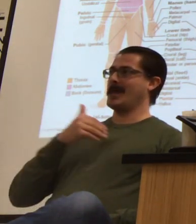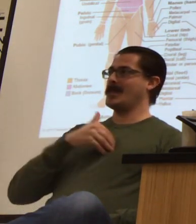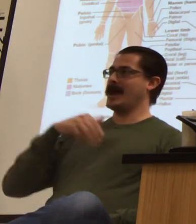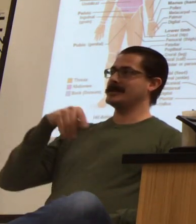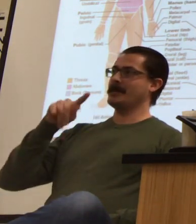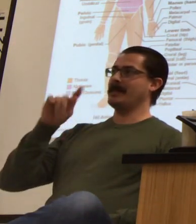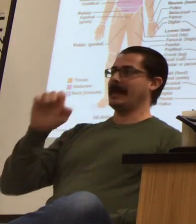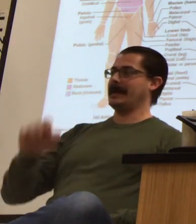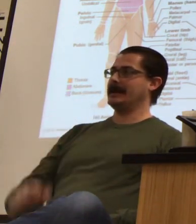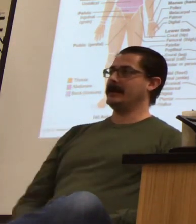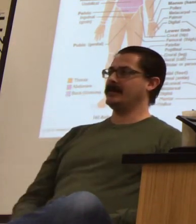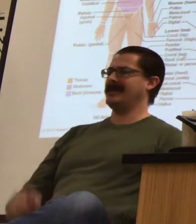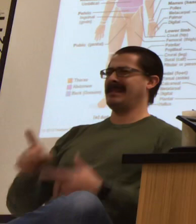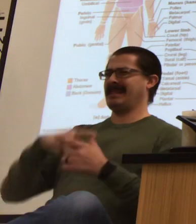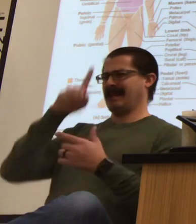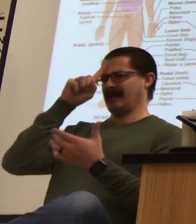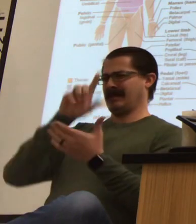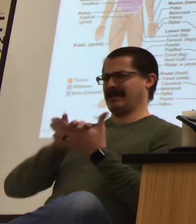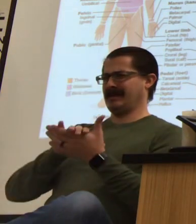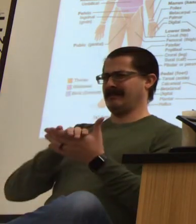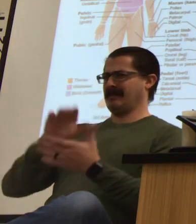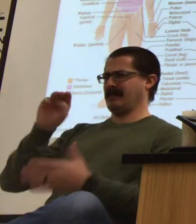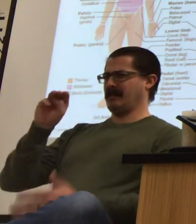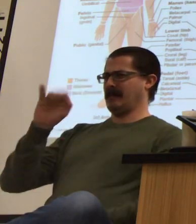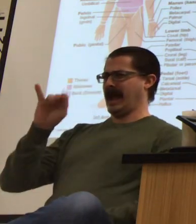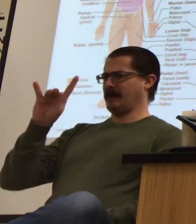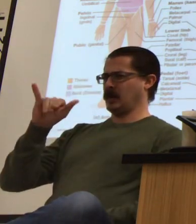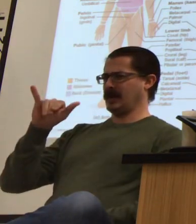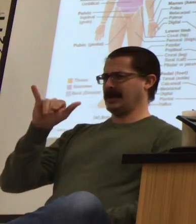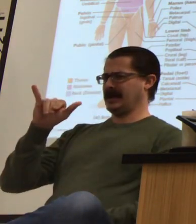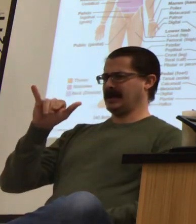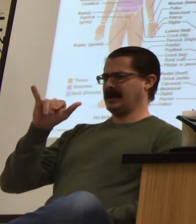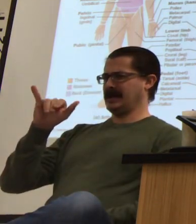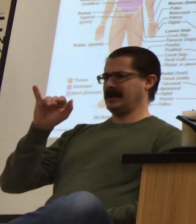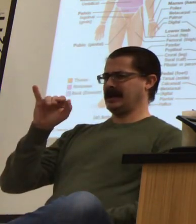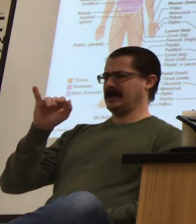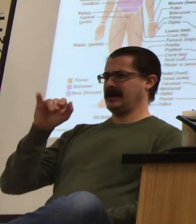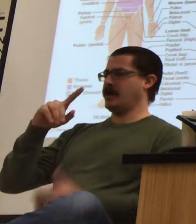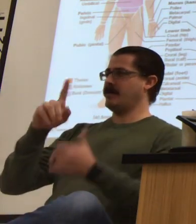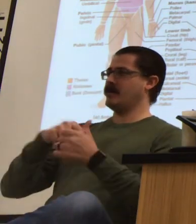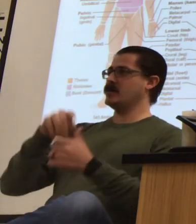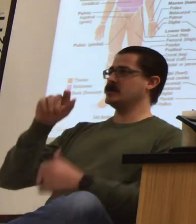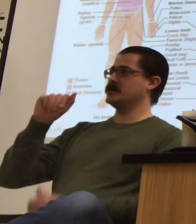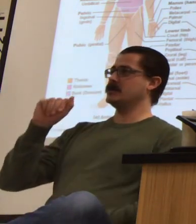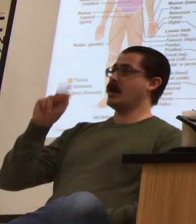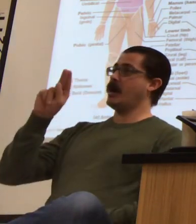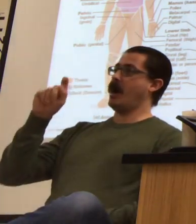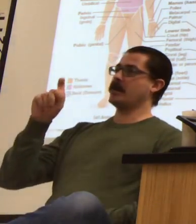Then they have, I believe, is it mammary? Yeah. Well, they first have axillary.